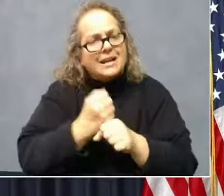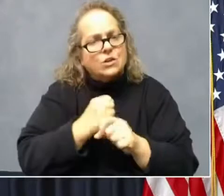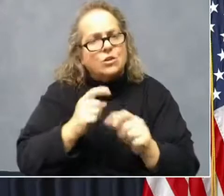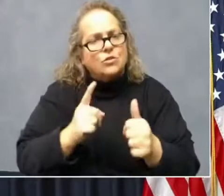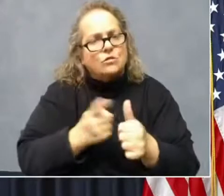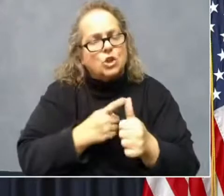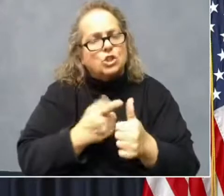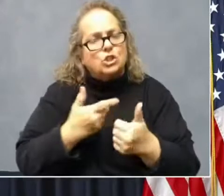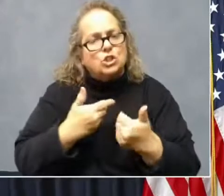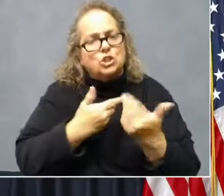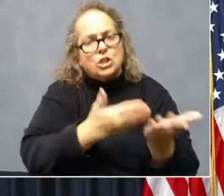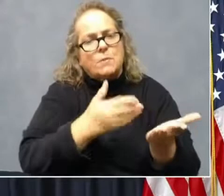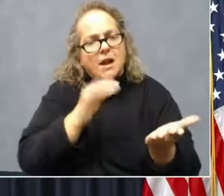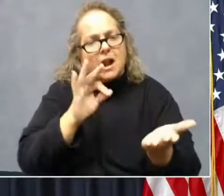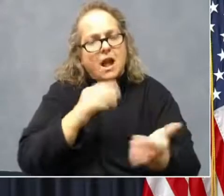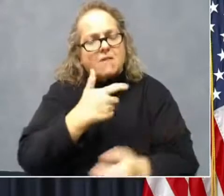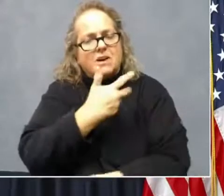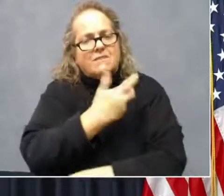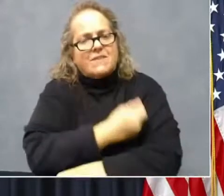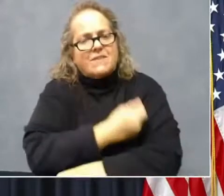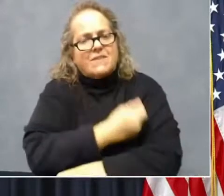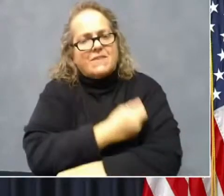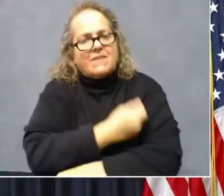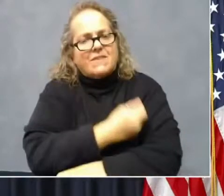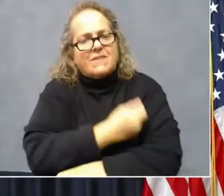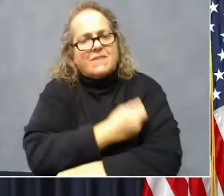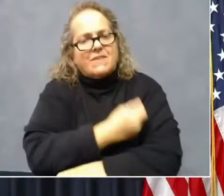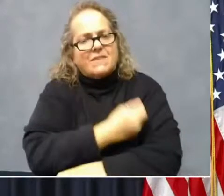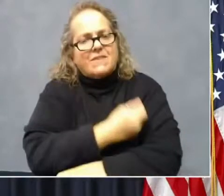get some level of vaccine, or have you prioritized